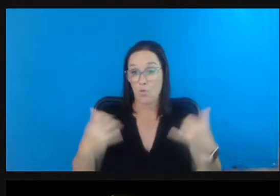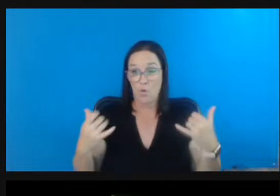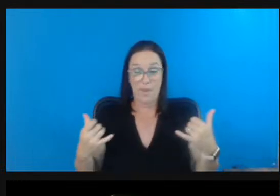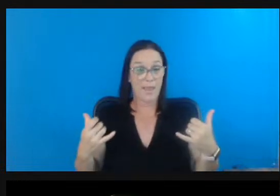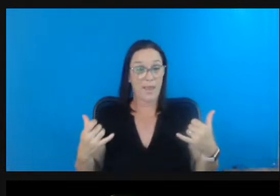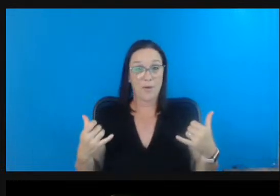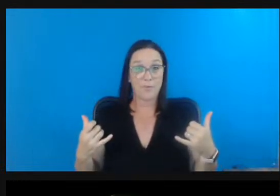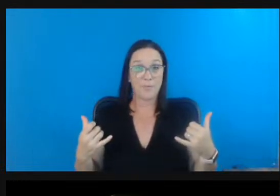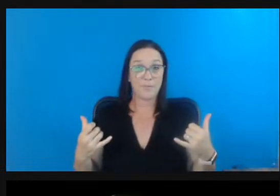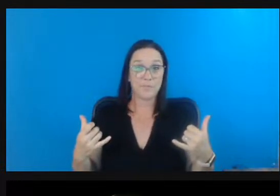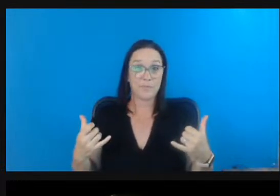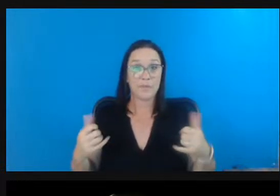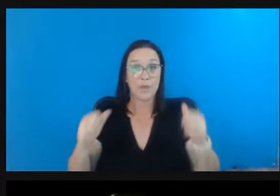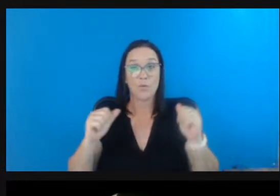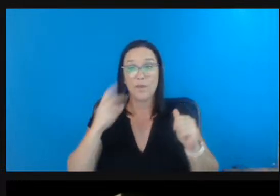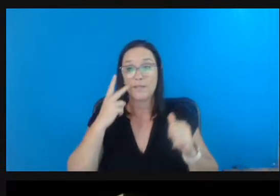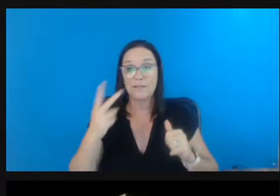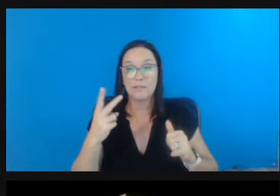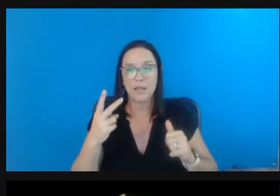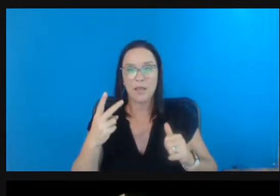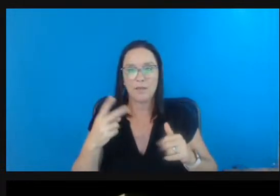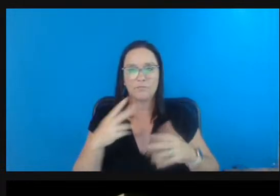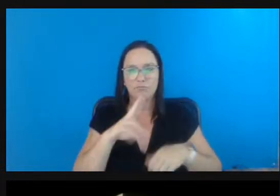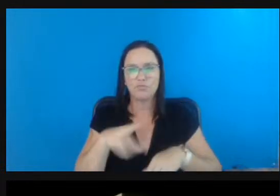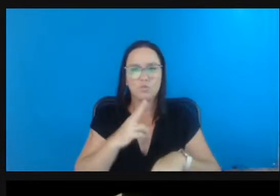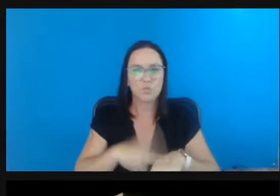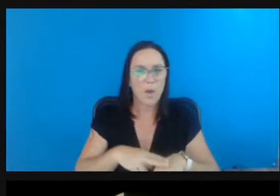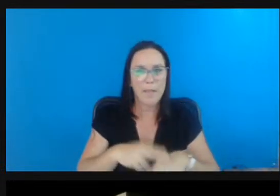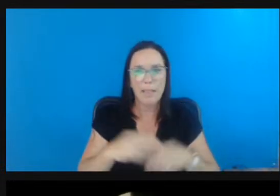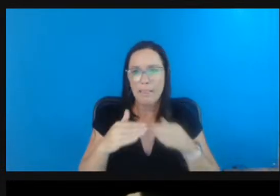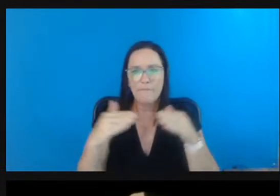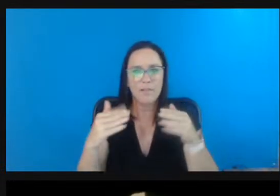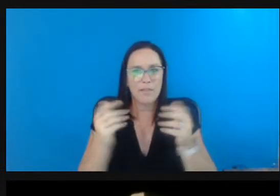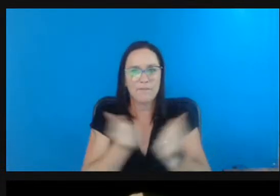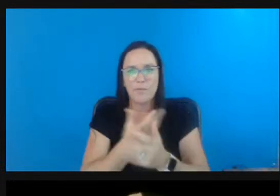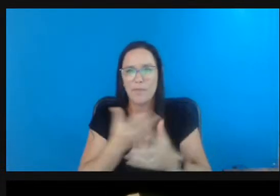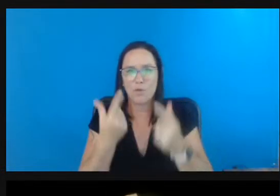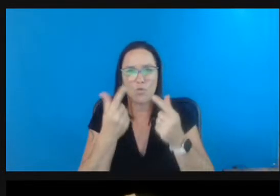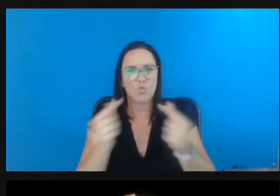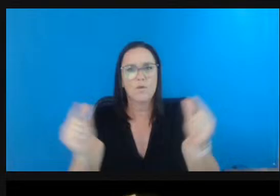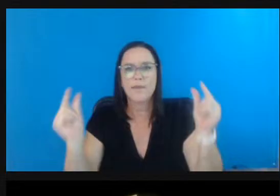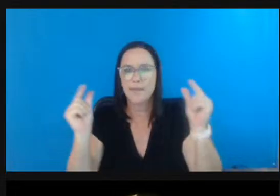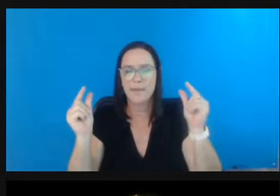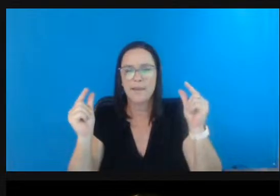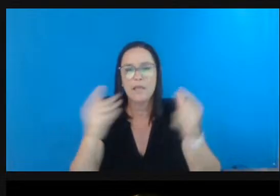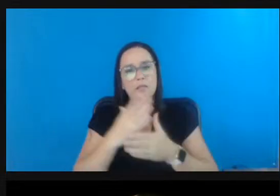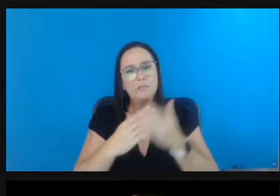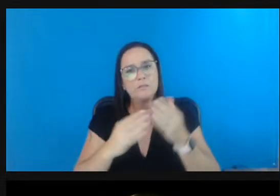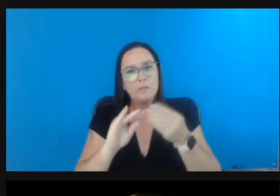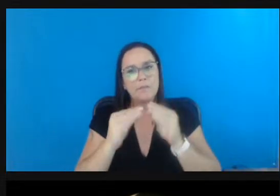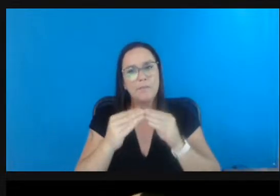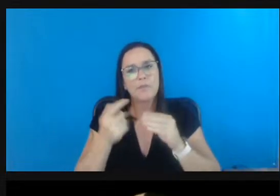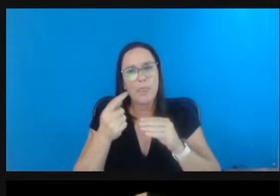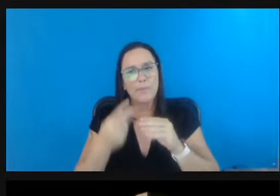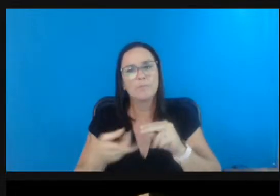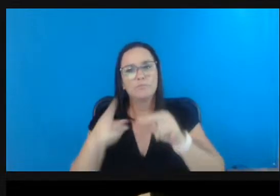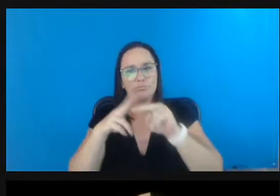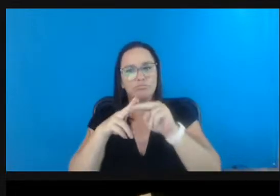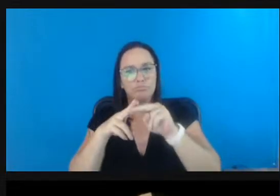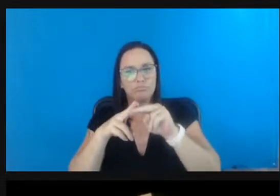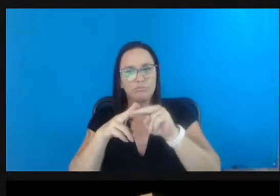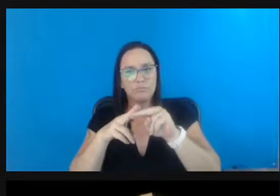happened, we can check in and see what's normal. Normal is everything in the greens, even though some values are a little bit elevated within the